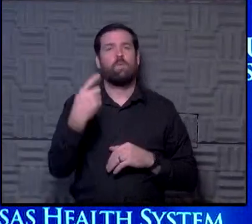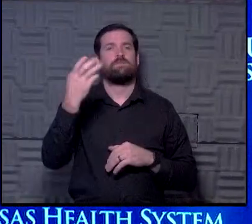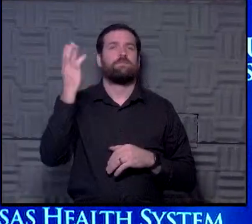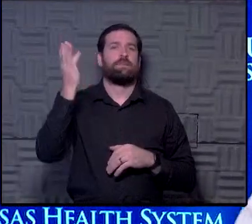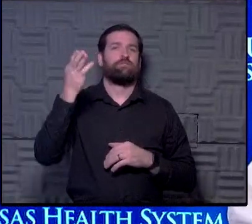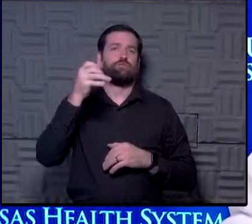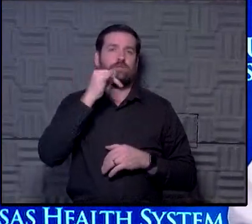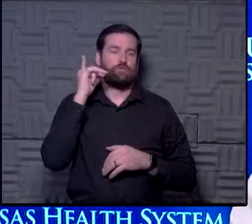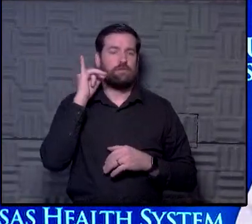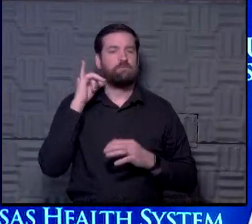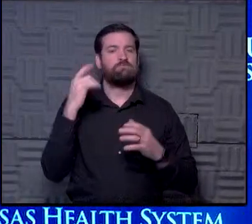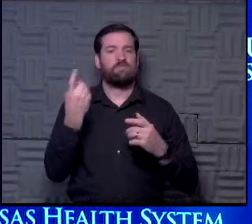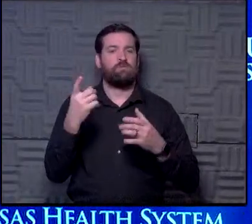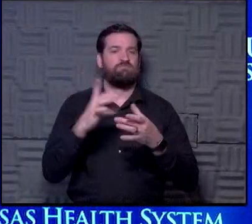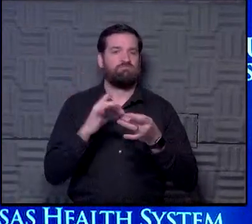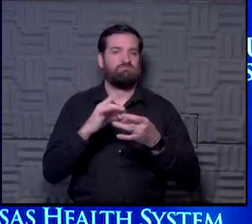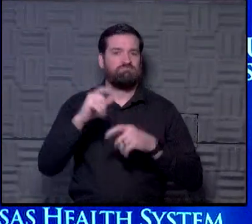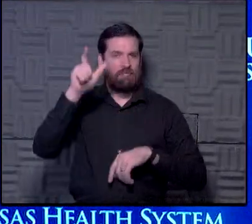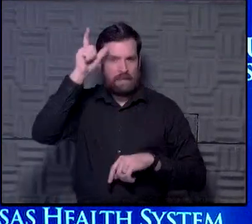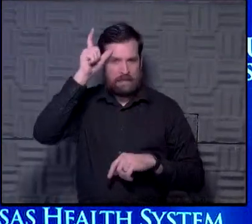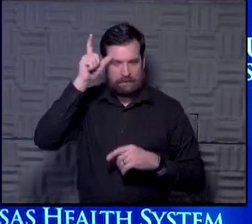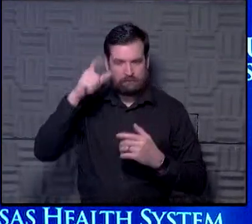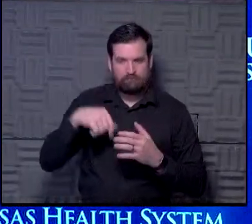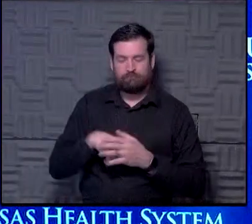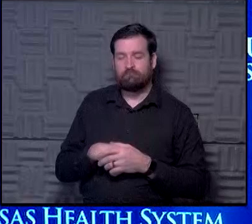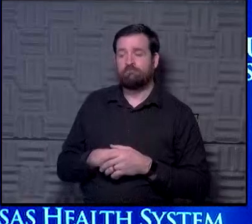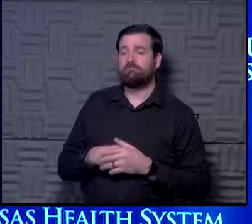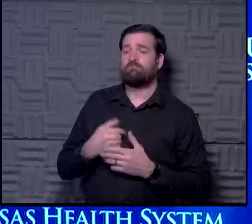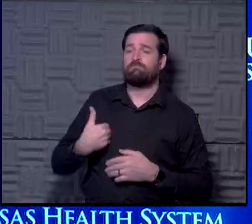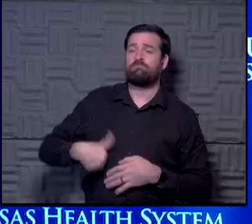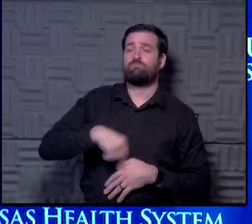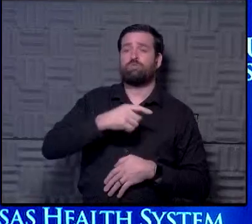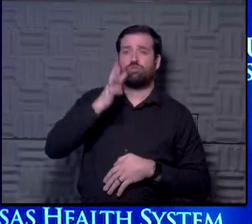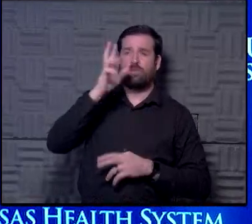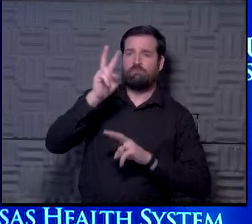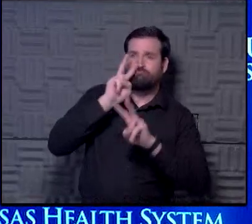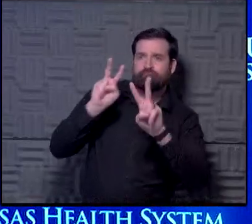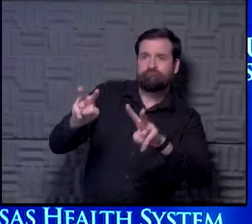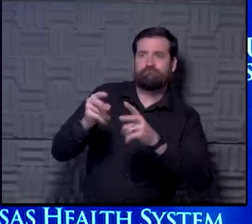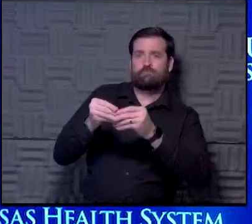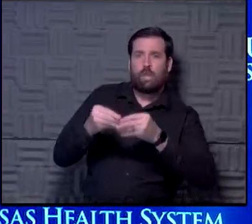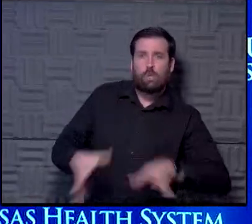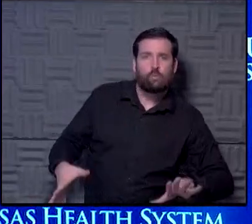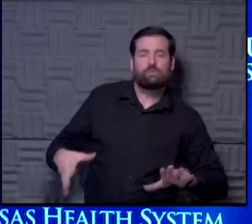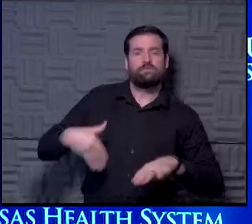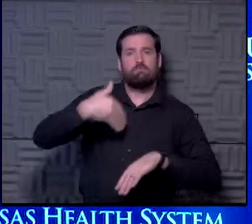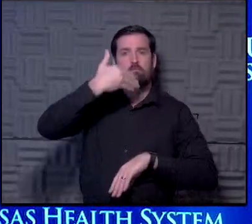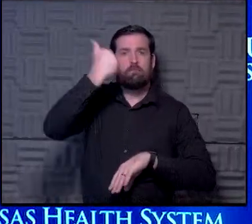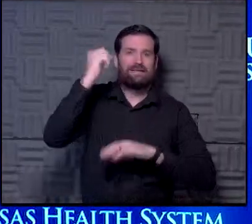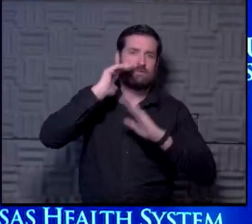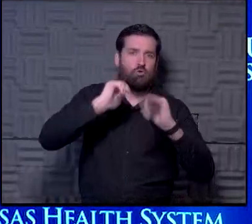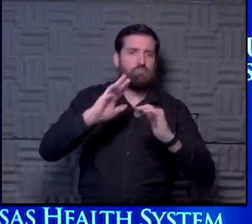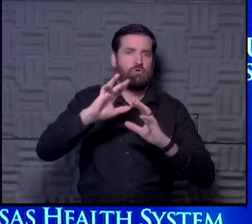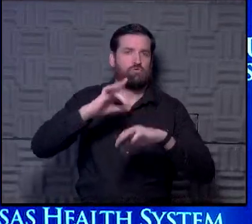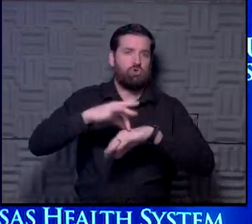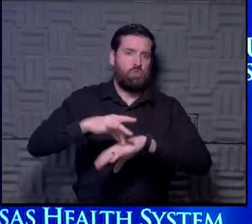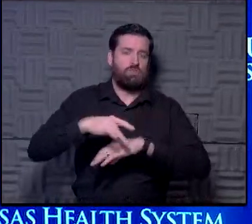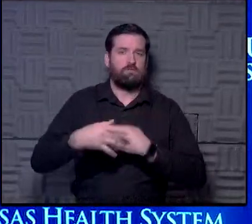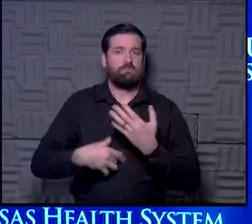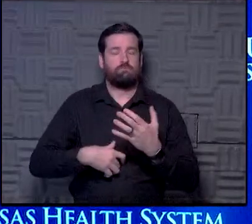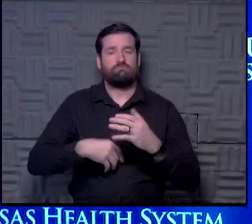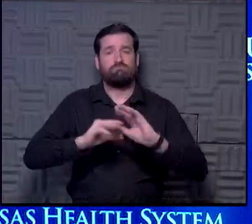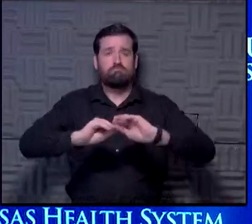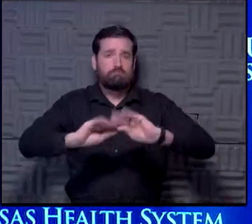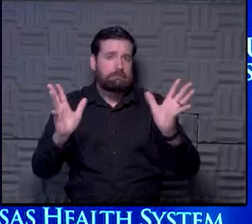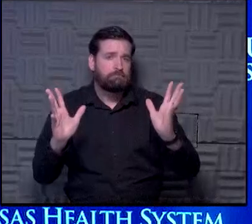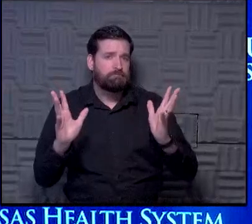yesterday, someone quoted Abraham Lincoln. Here's what Lincoln said. "We shall nobly save or merely lose the last best hope on earth. The way is